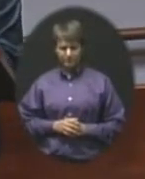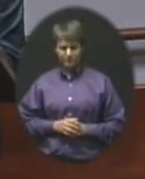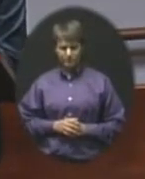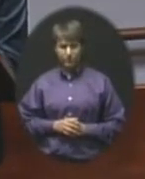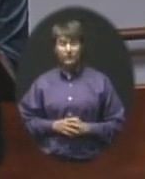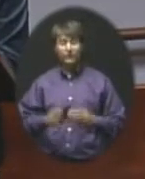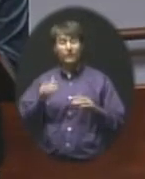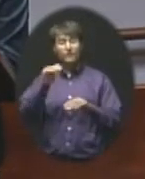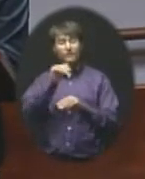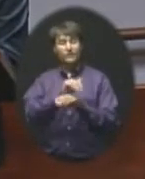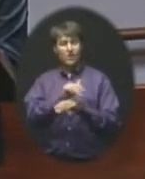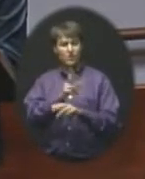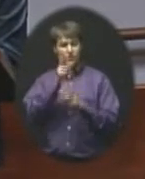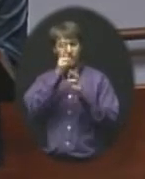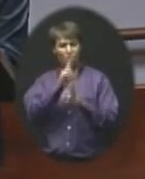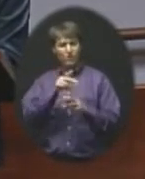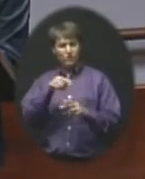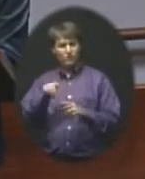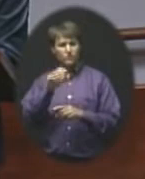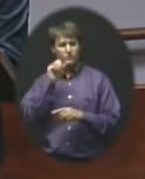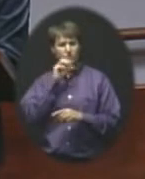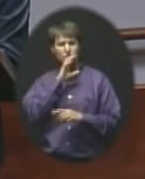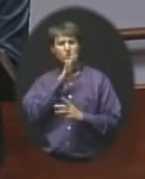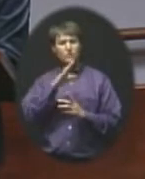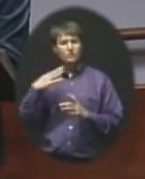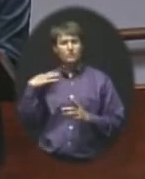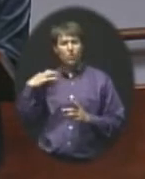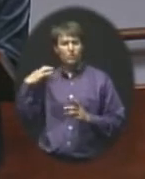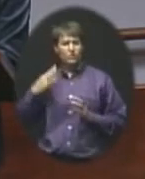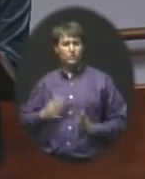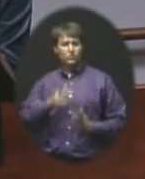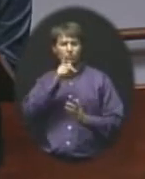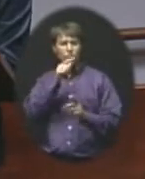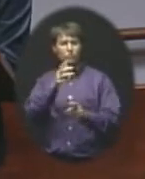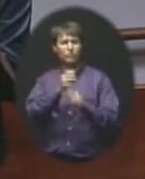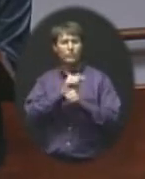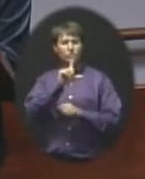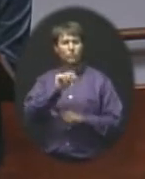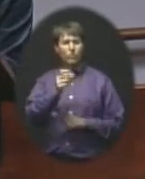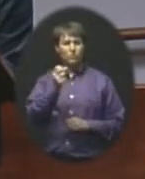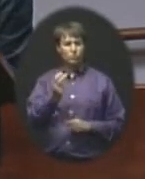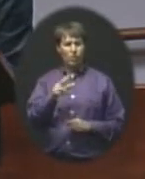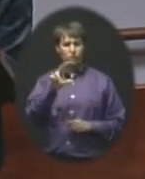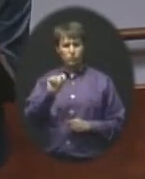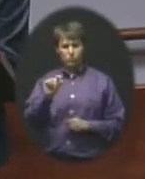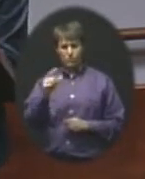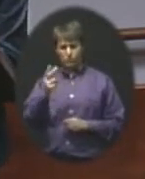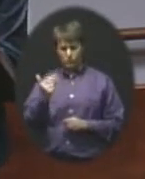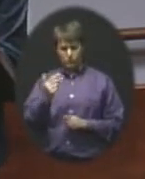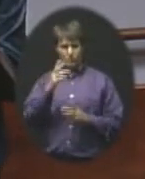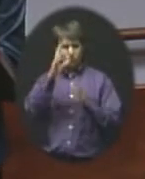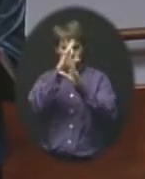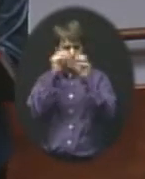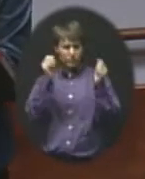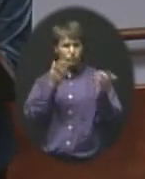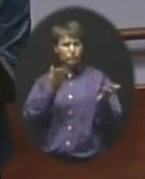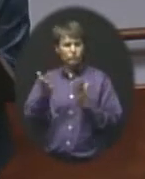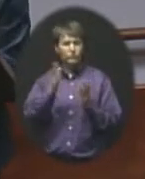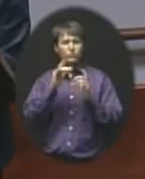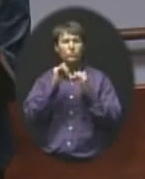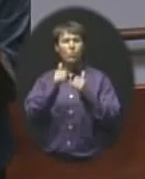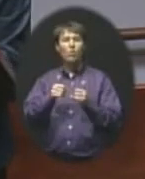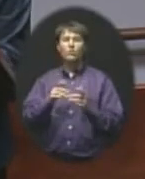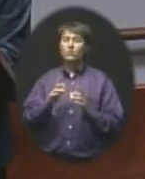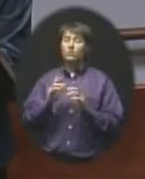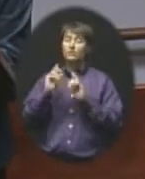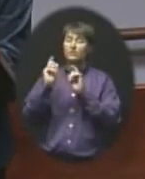And tonight, we are recognizing those senior volunteers that have received the 2012-13 Presidential Service Award. This award is given by the